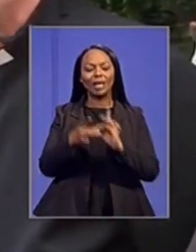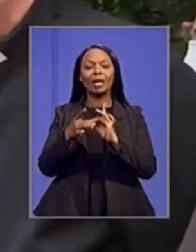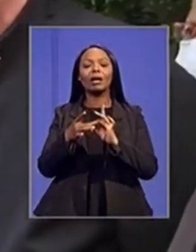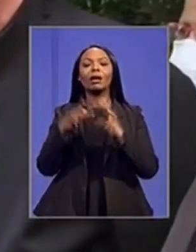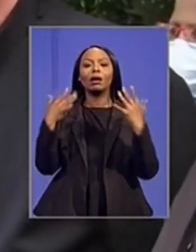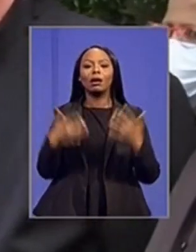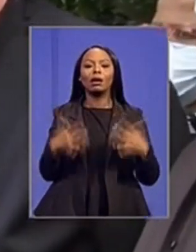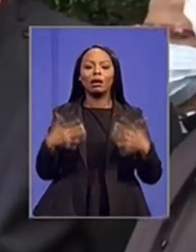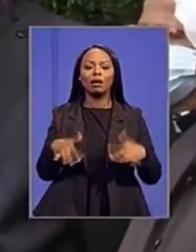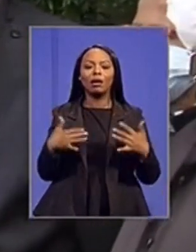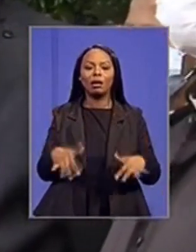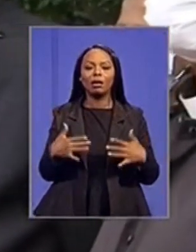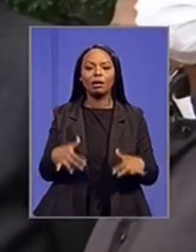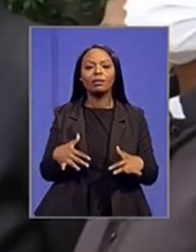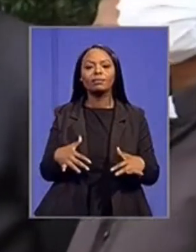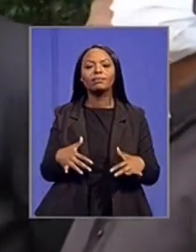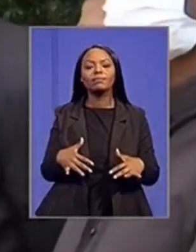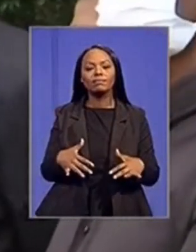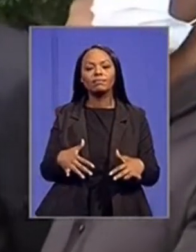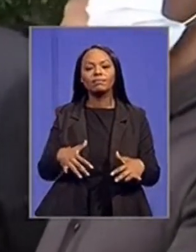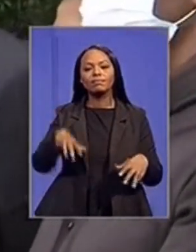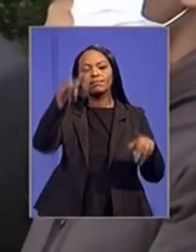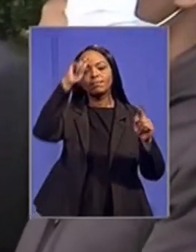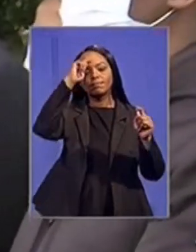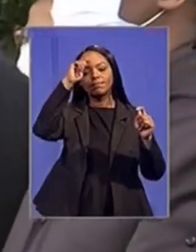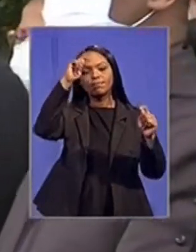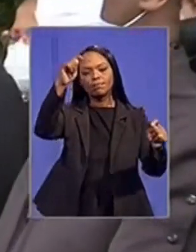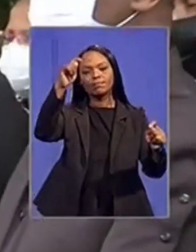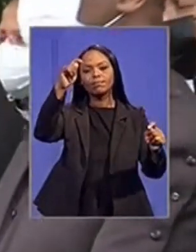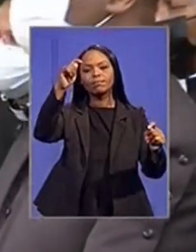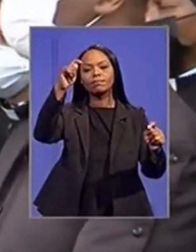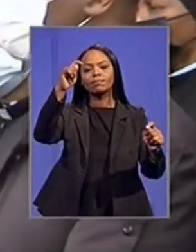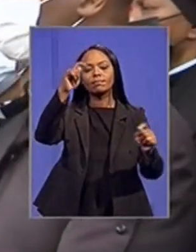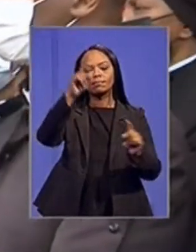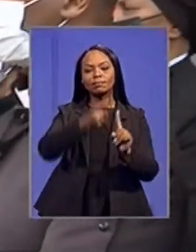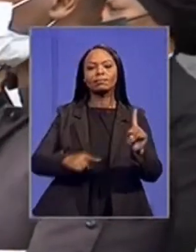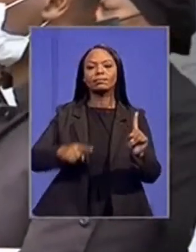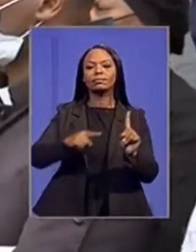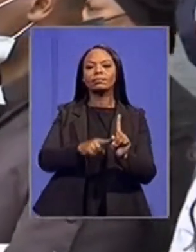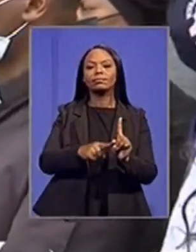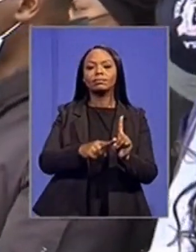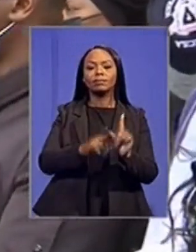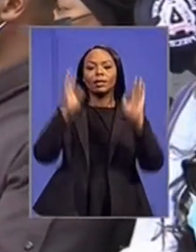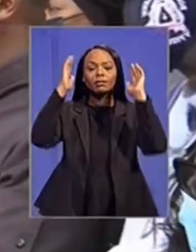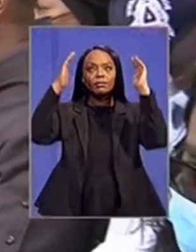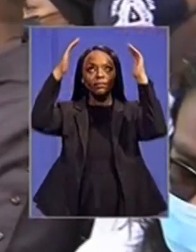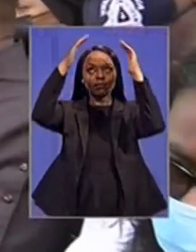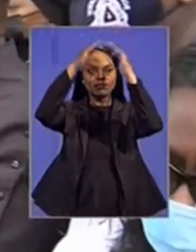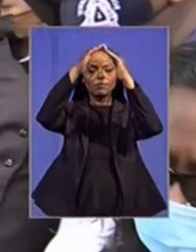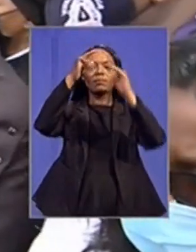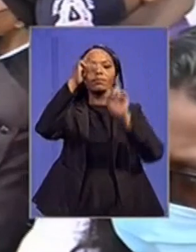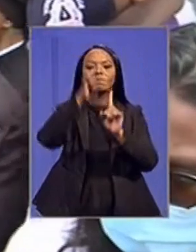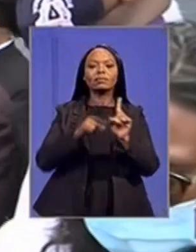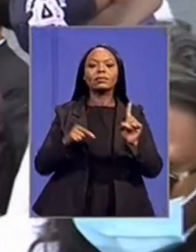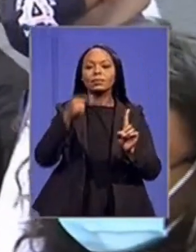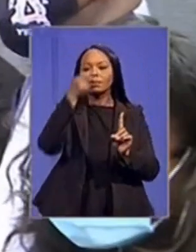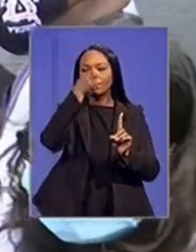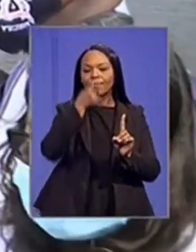want to salute our dear Archbishop and say, rest in